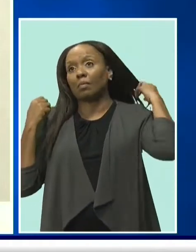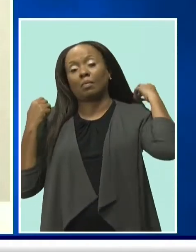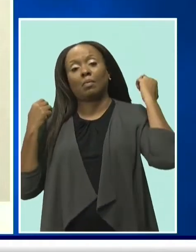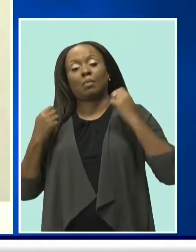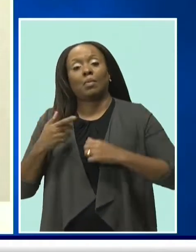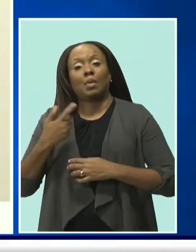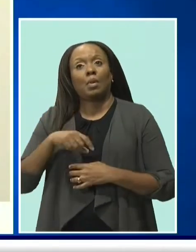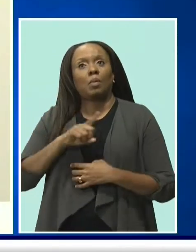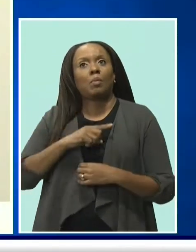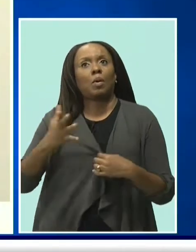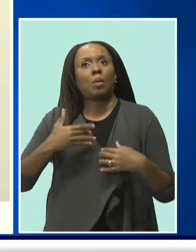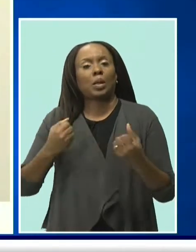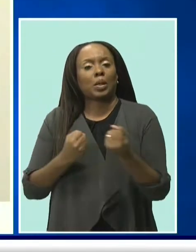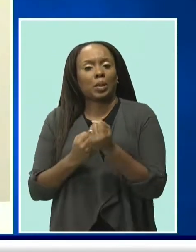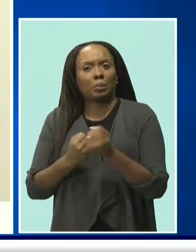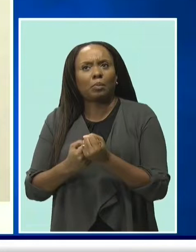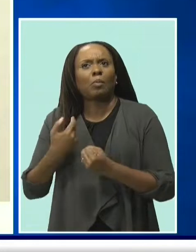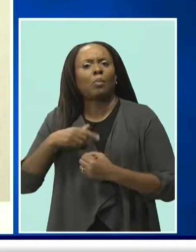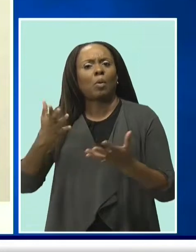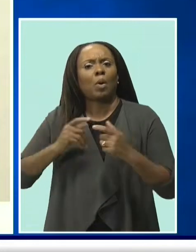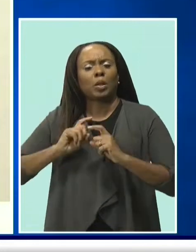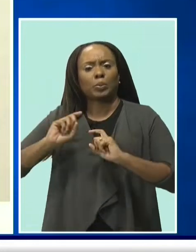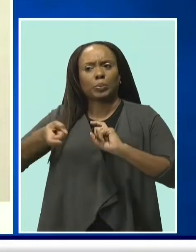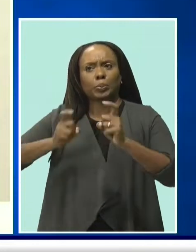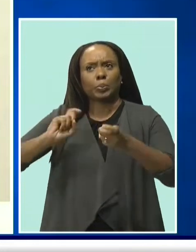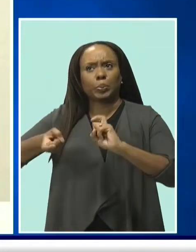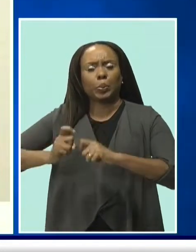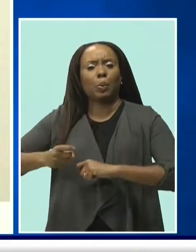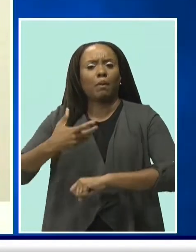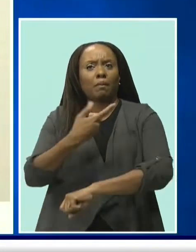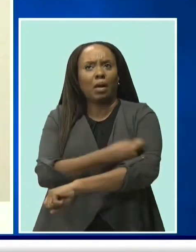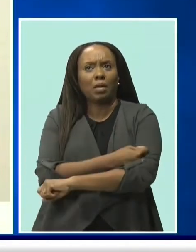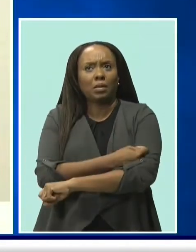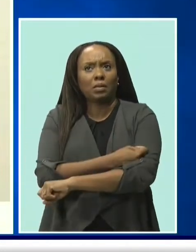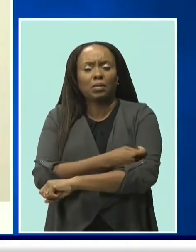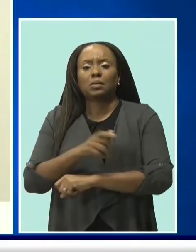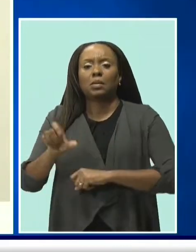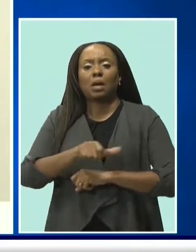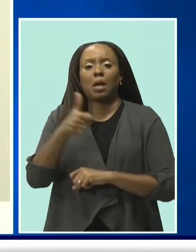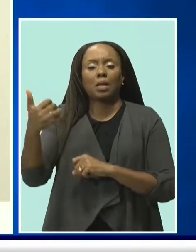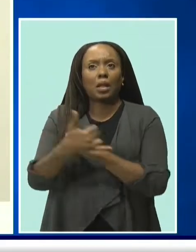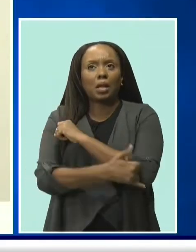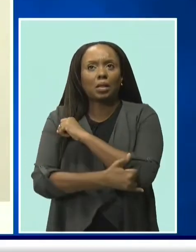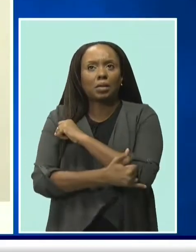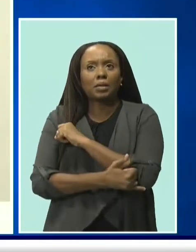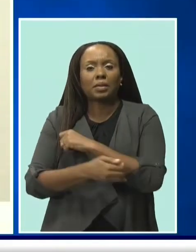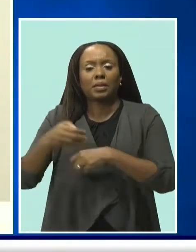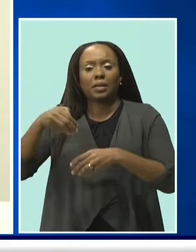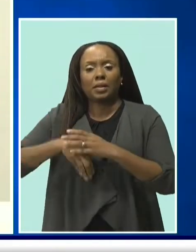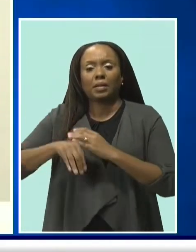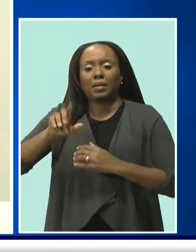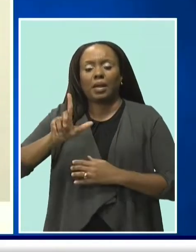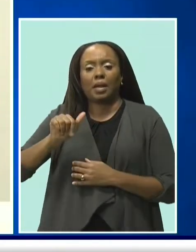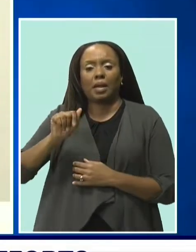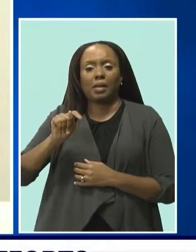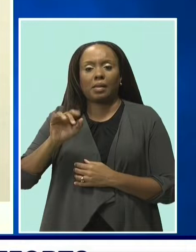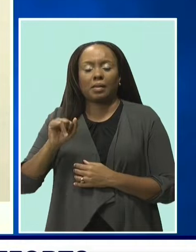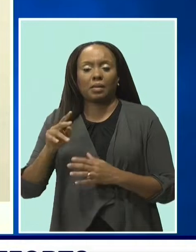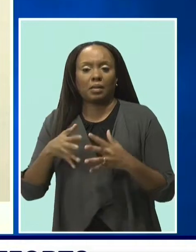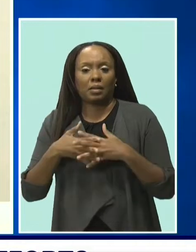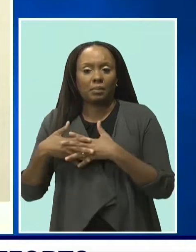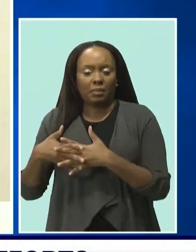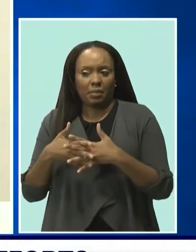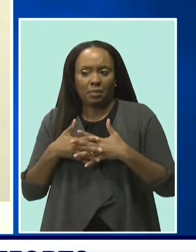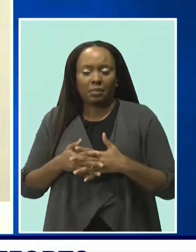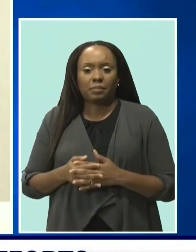particular commitment to donate vaccines to other countries in Latin America. We have already